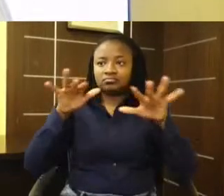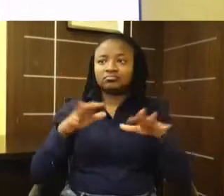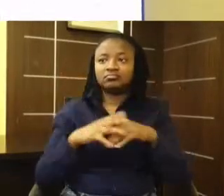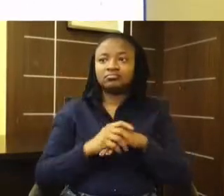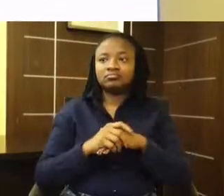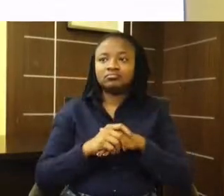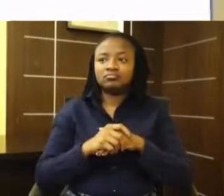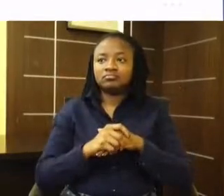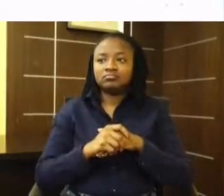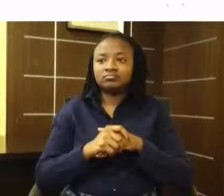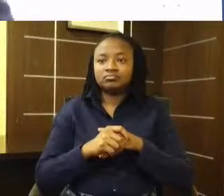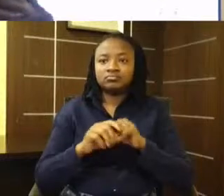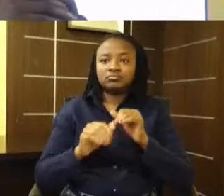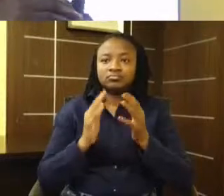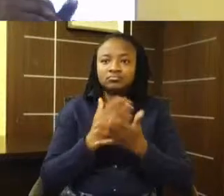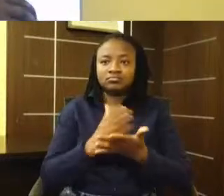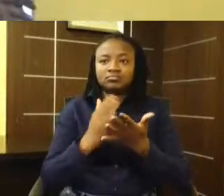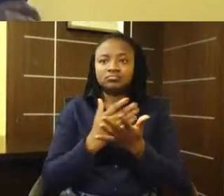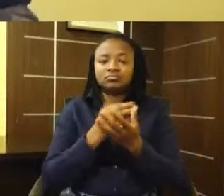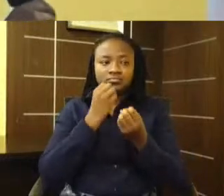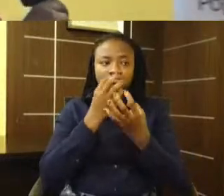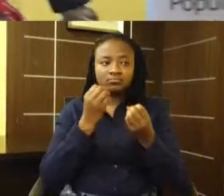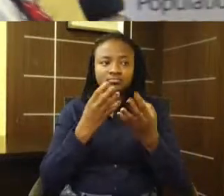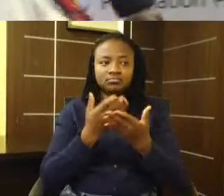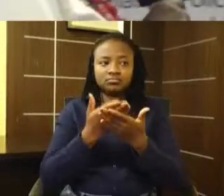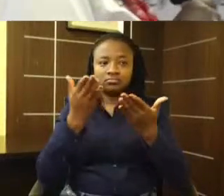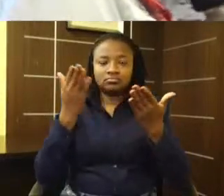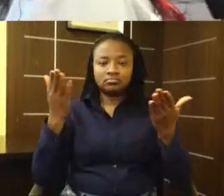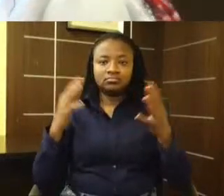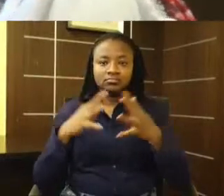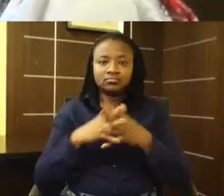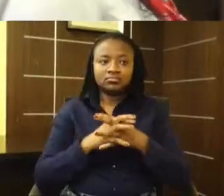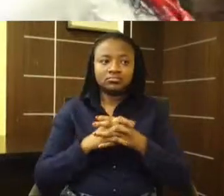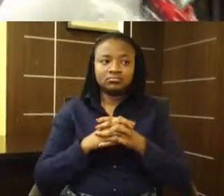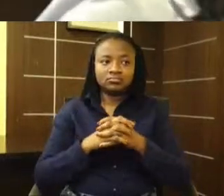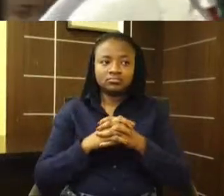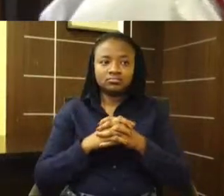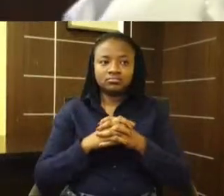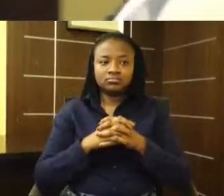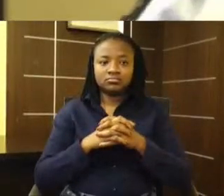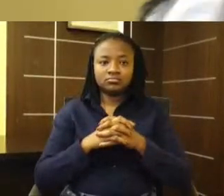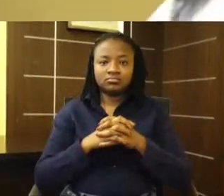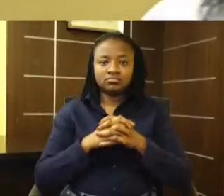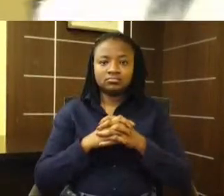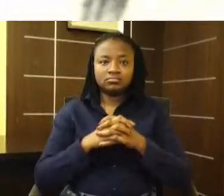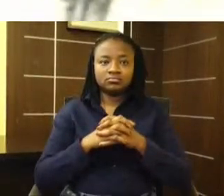out, and I think that is what we shall do as time goes on.